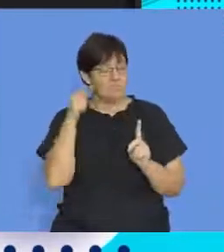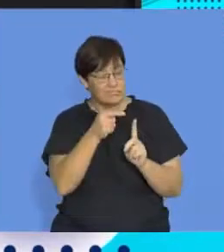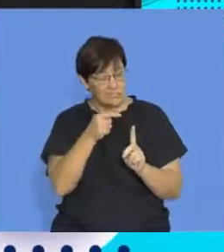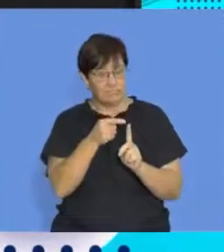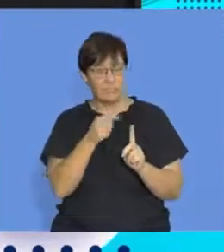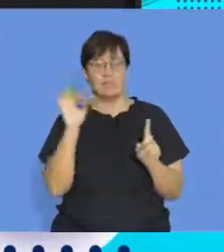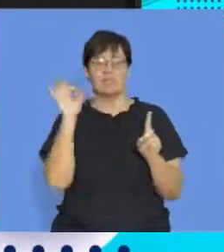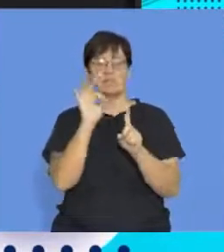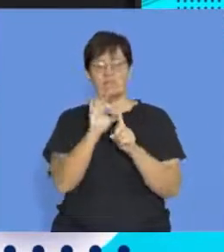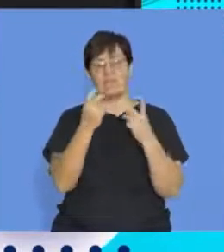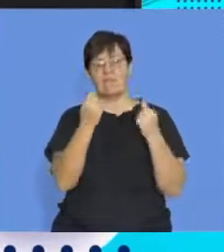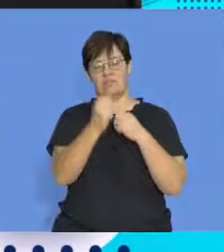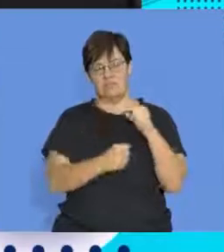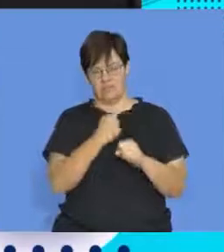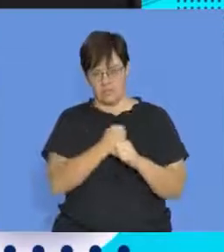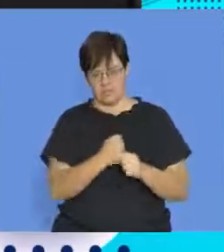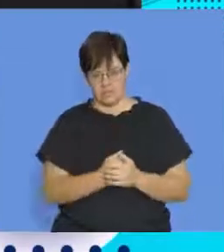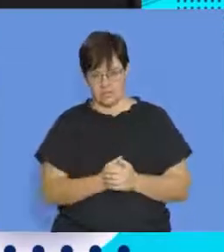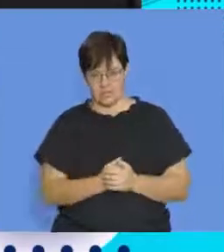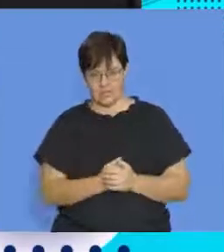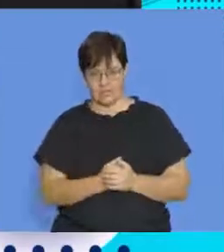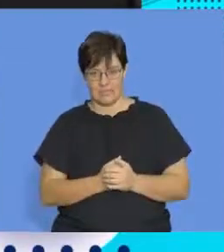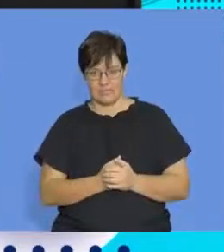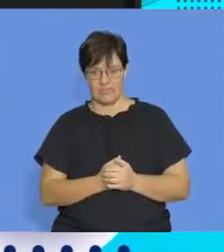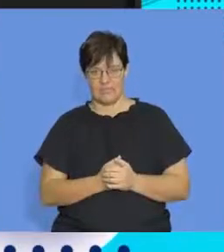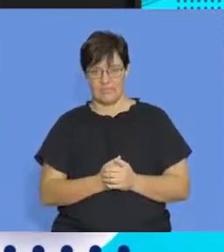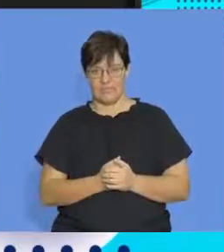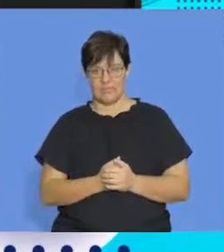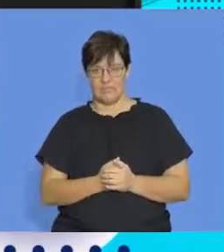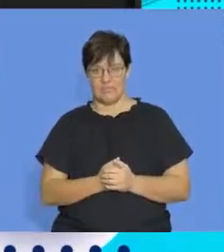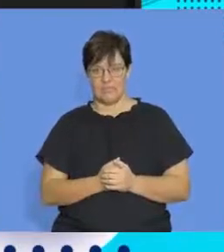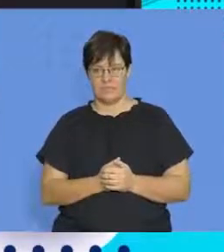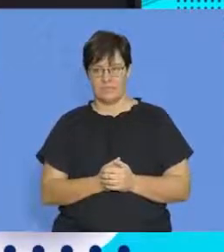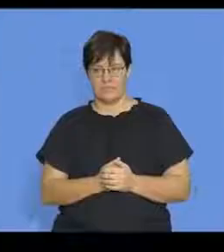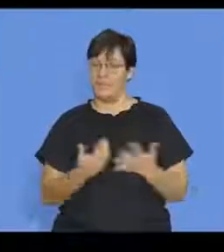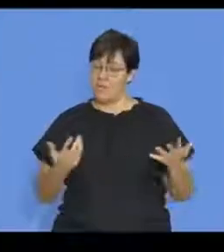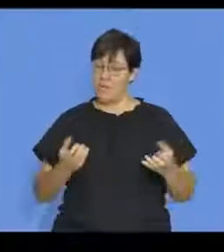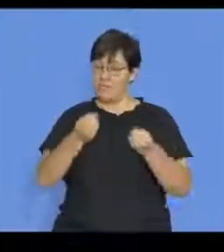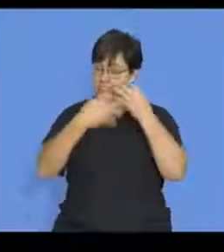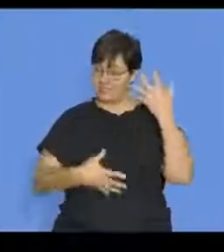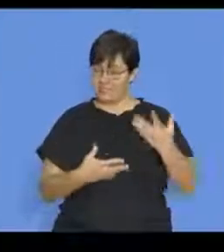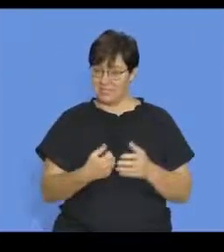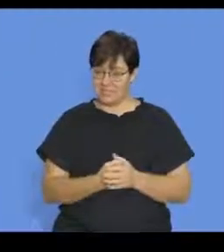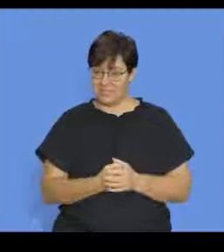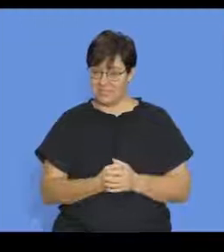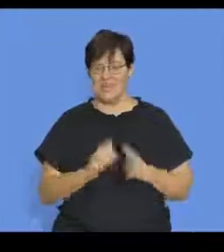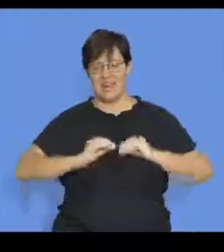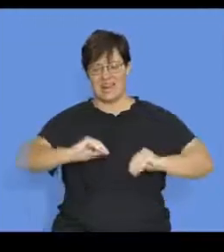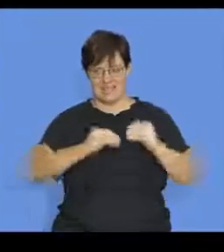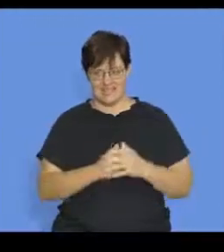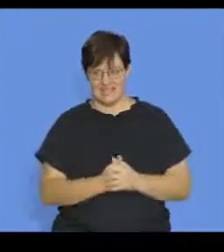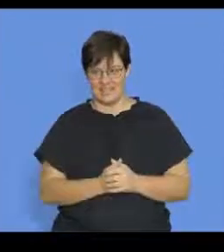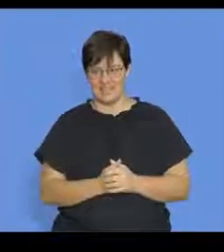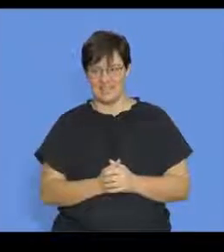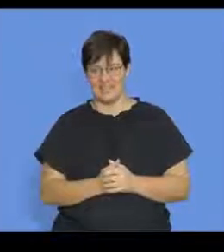agreement for a particular financial year. Okay, right, sure, quite a bit, guys,